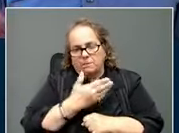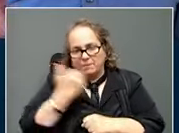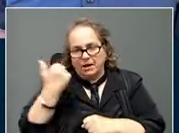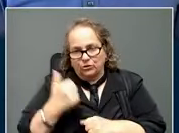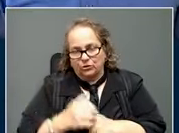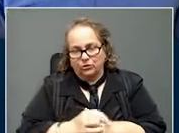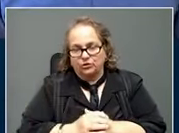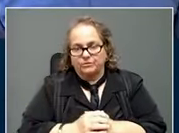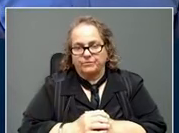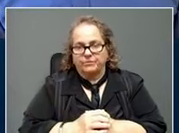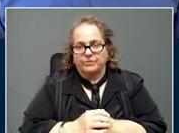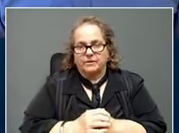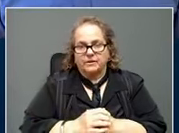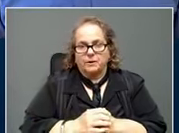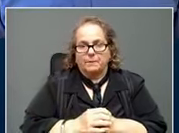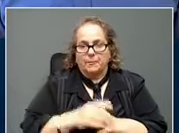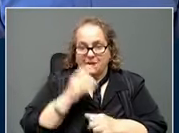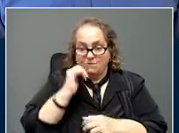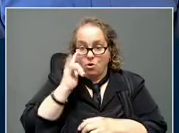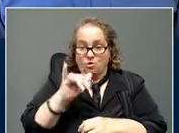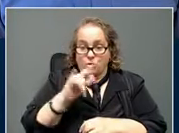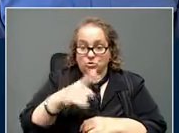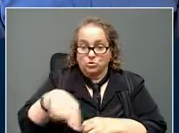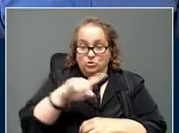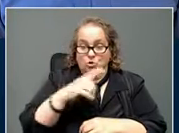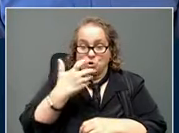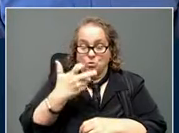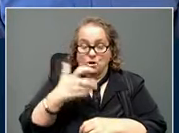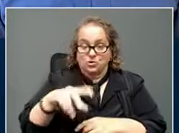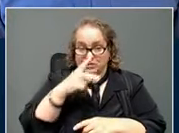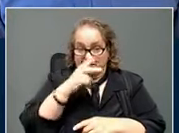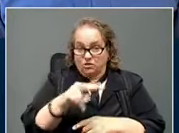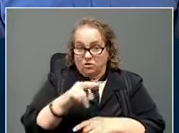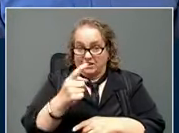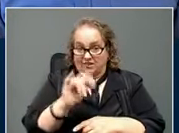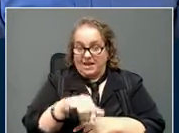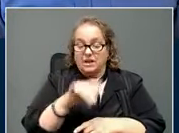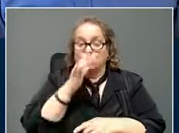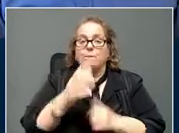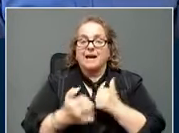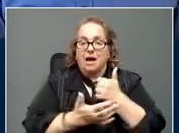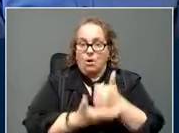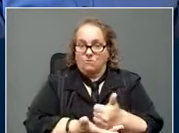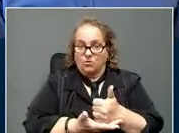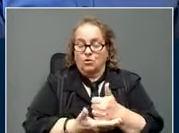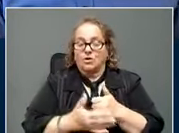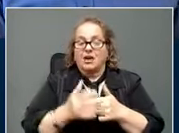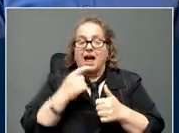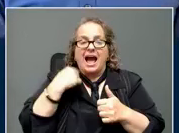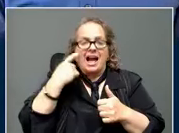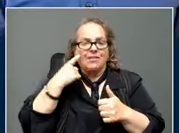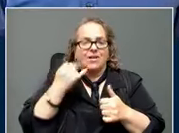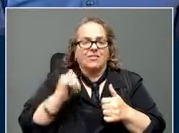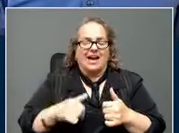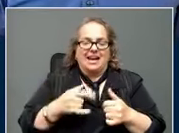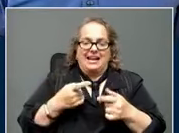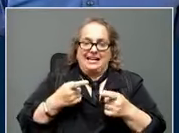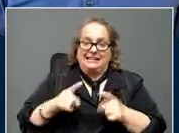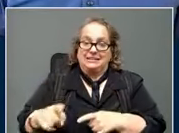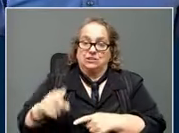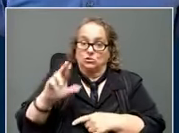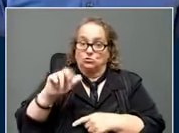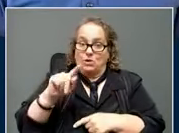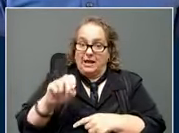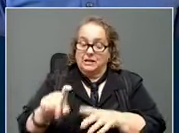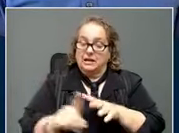I hope for those of you who want to take a look at this, this will be helpful to you. I think the incidence rate is still the single best metric for you to use in